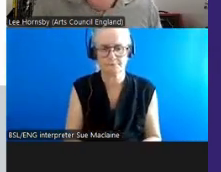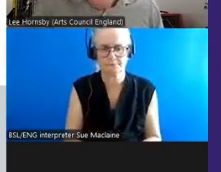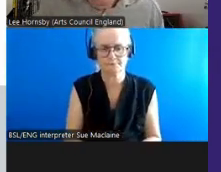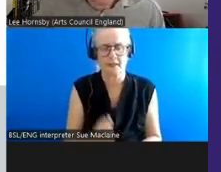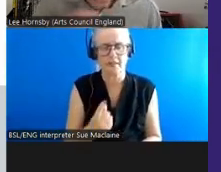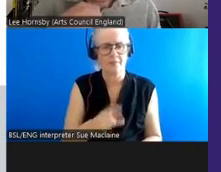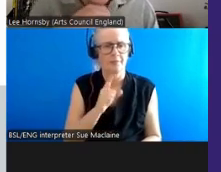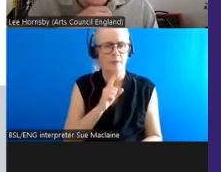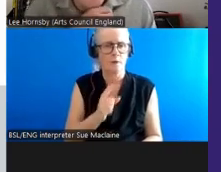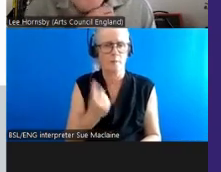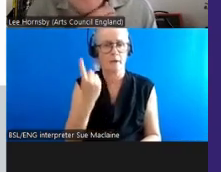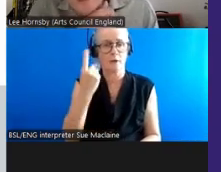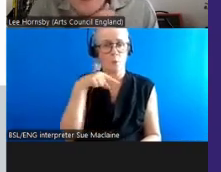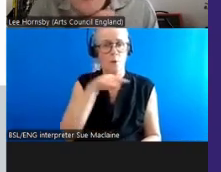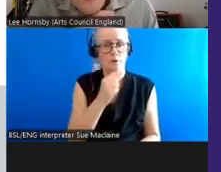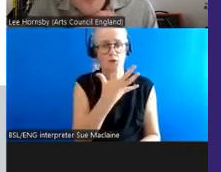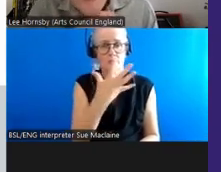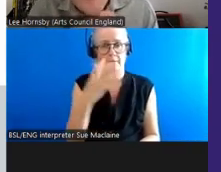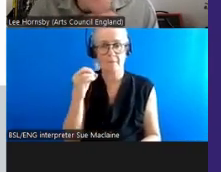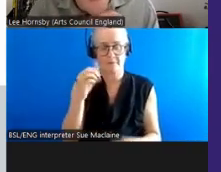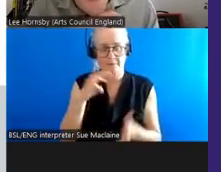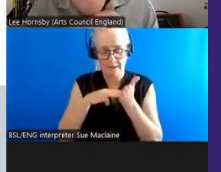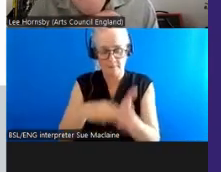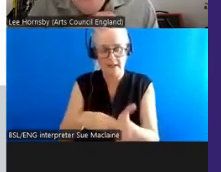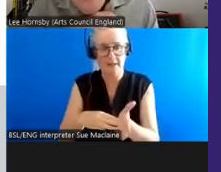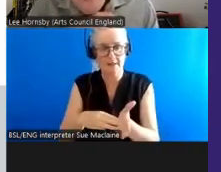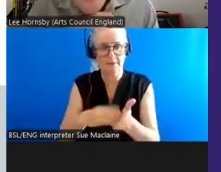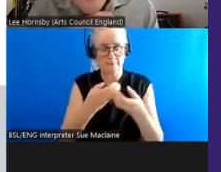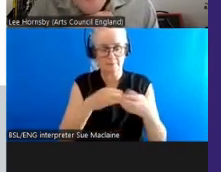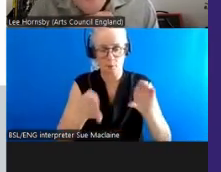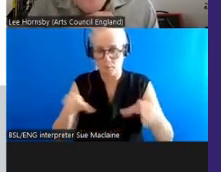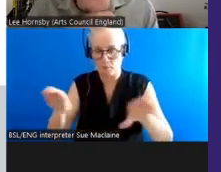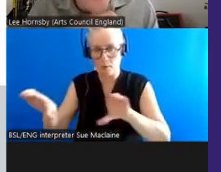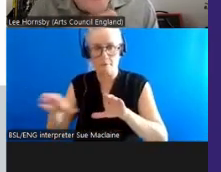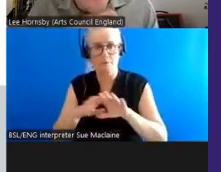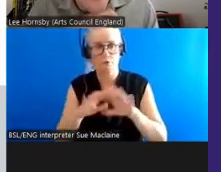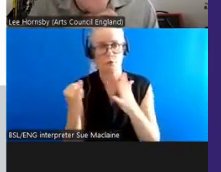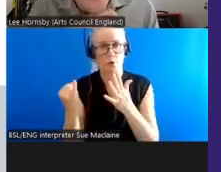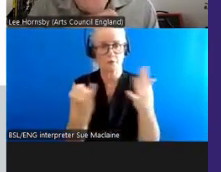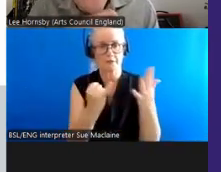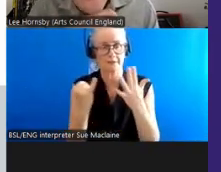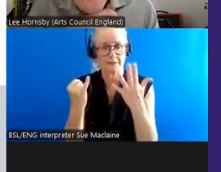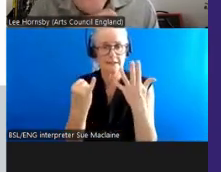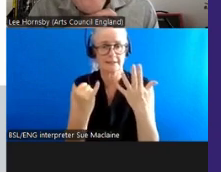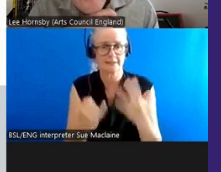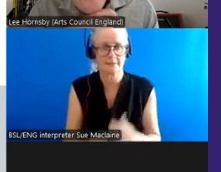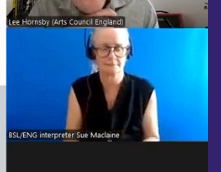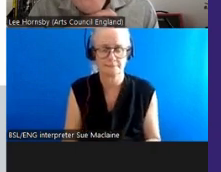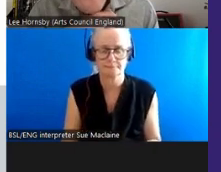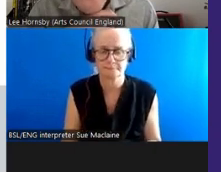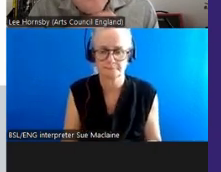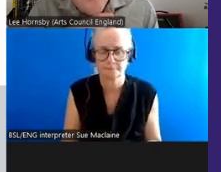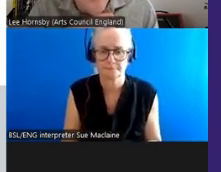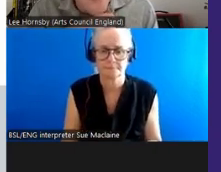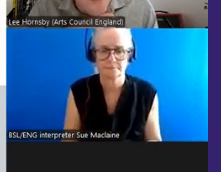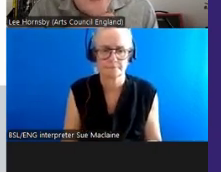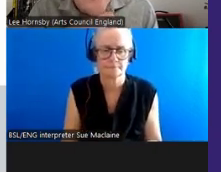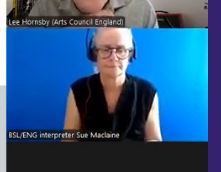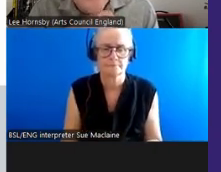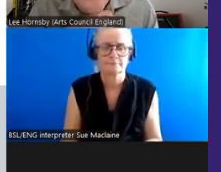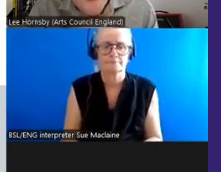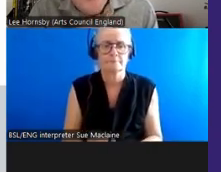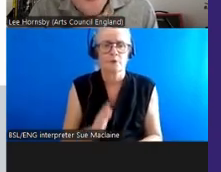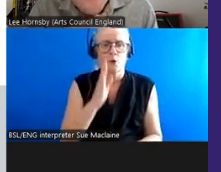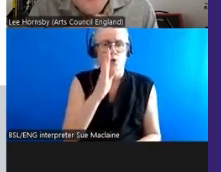strategy pots of money earlier this week. So those 6, just for reference, are the North